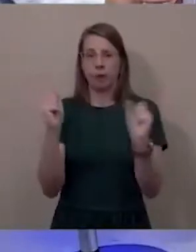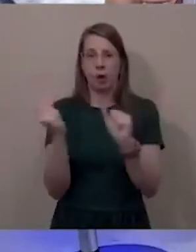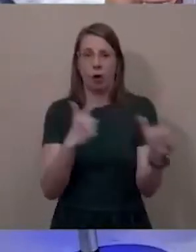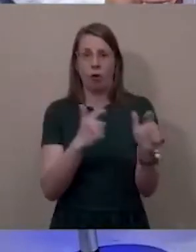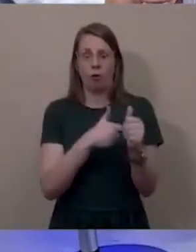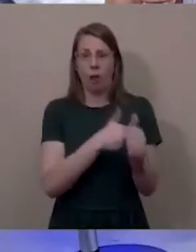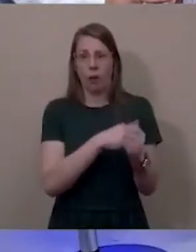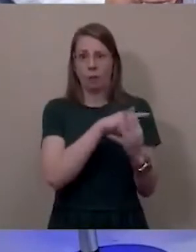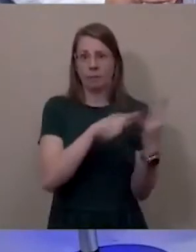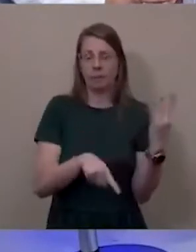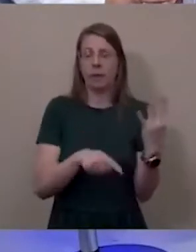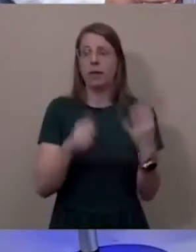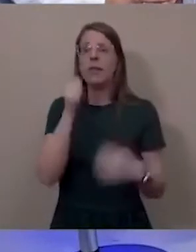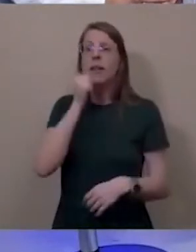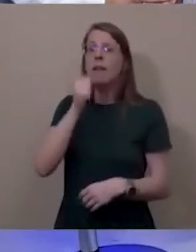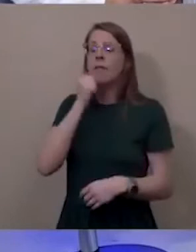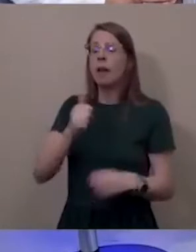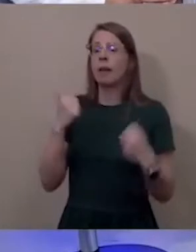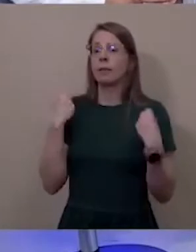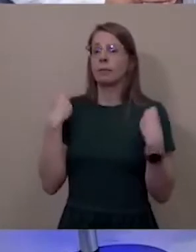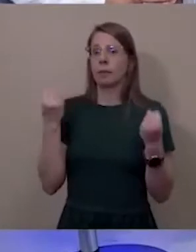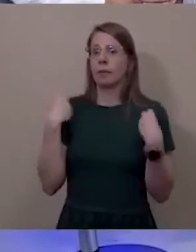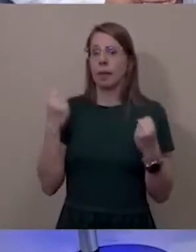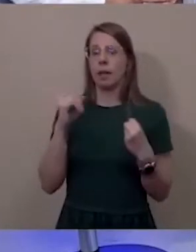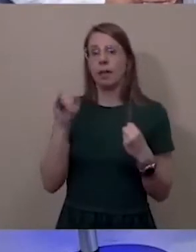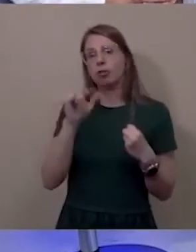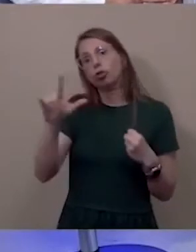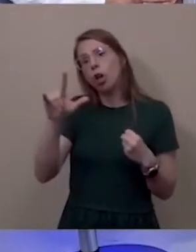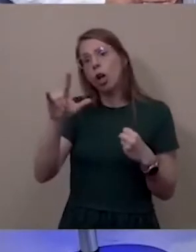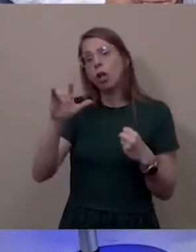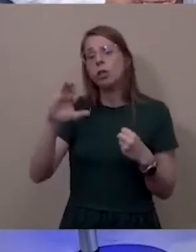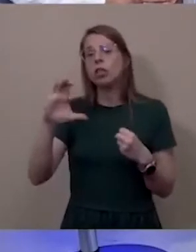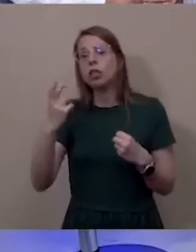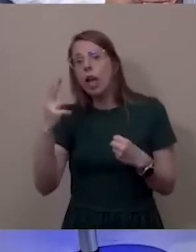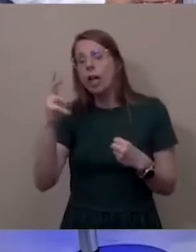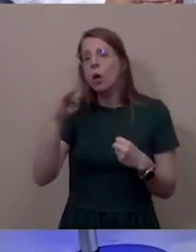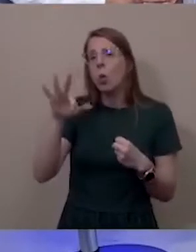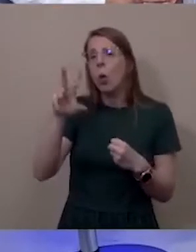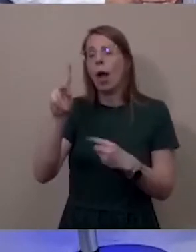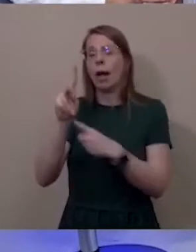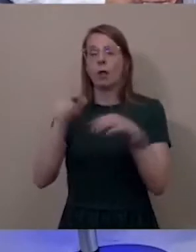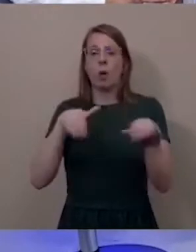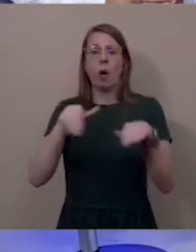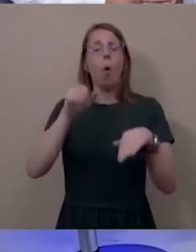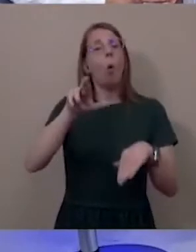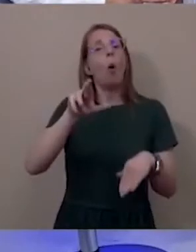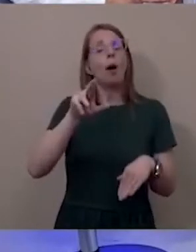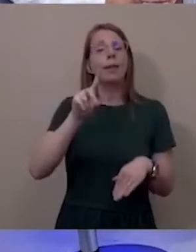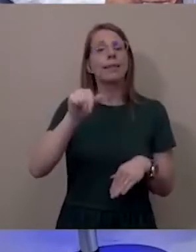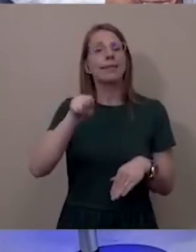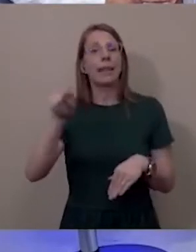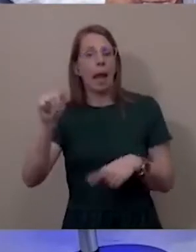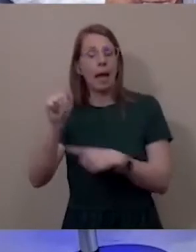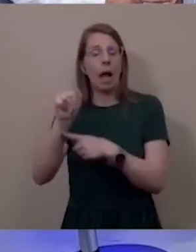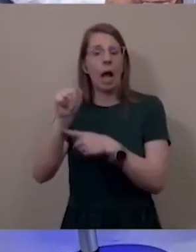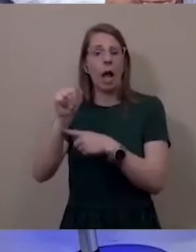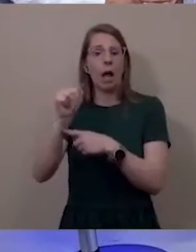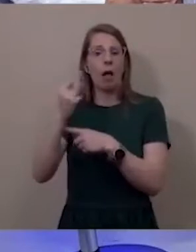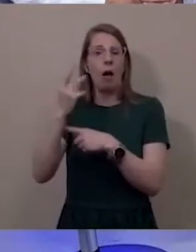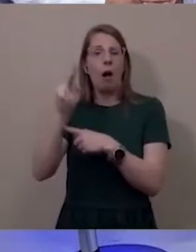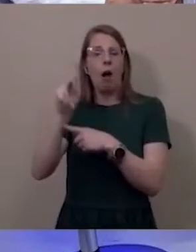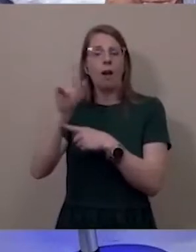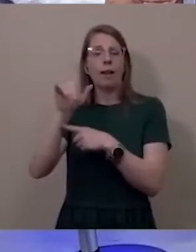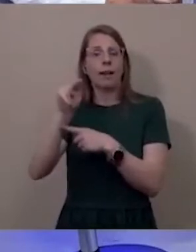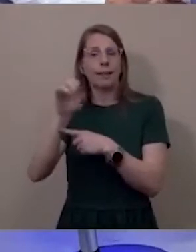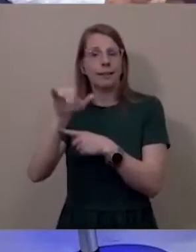is daily exercise like Jill Chadwick walking exercise or Dr. Dana Hawkinson tearing it up in the gym? Oh, excuse me. What about